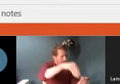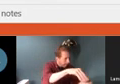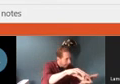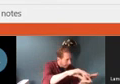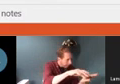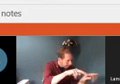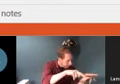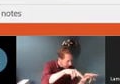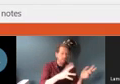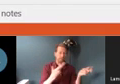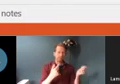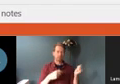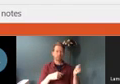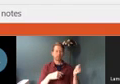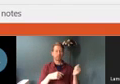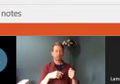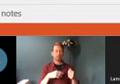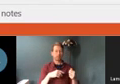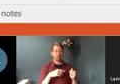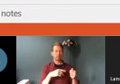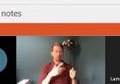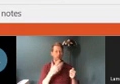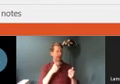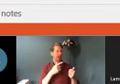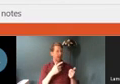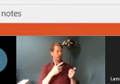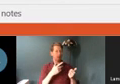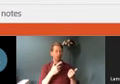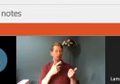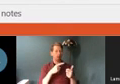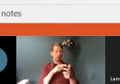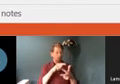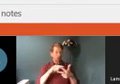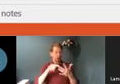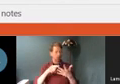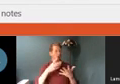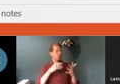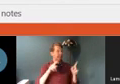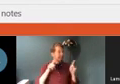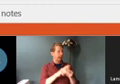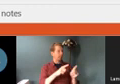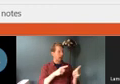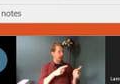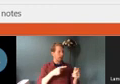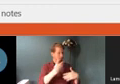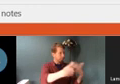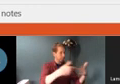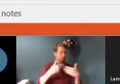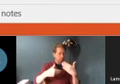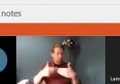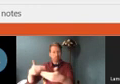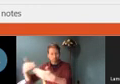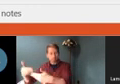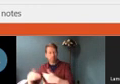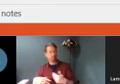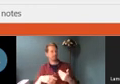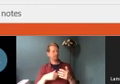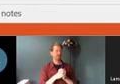could be used for massively parallel sequencing our standard forensic DNA